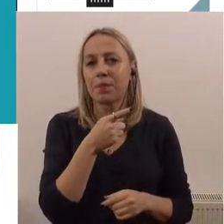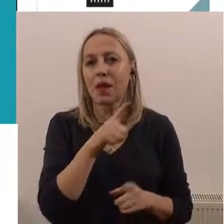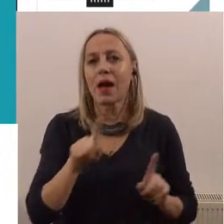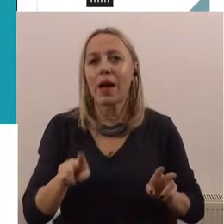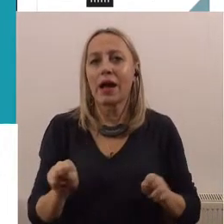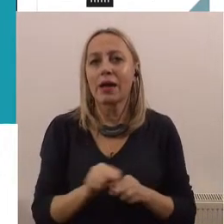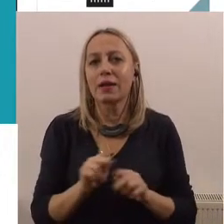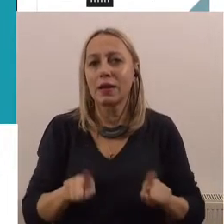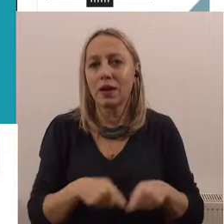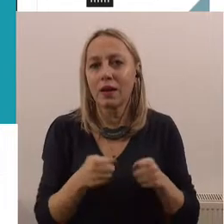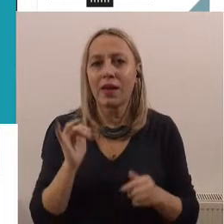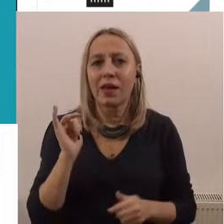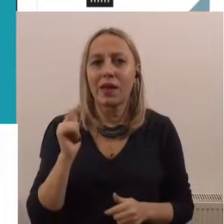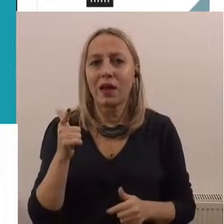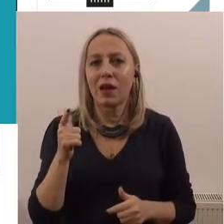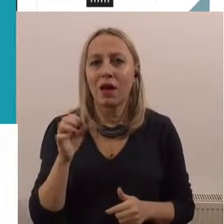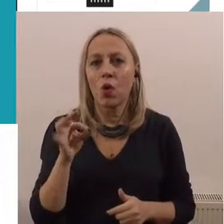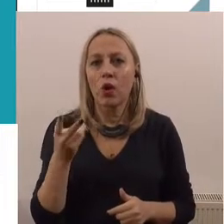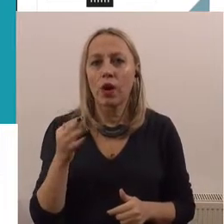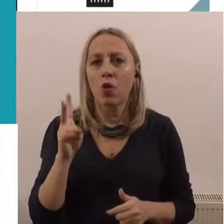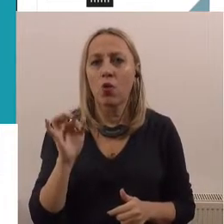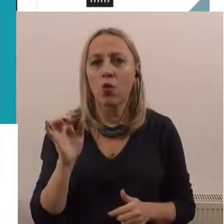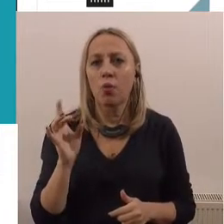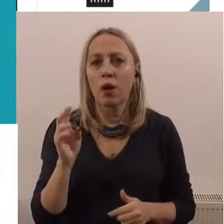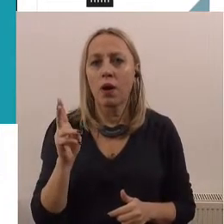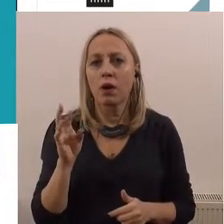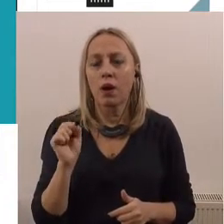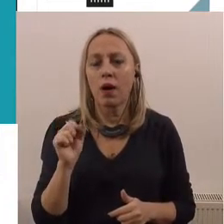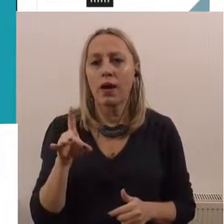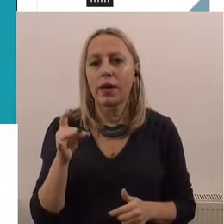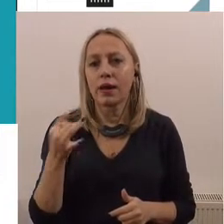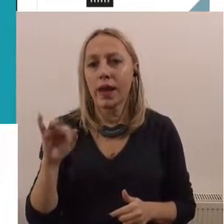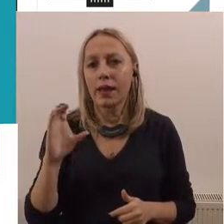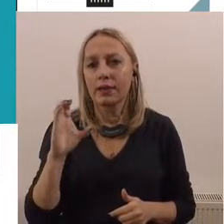So I try to put some move